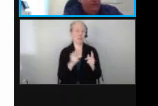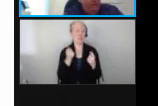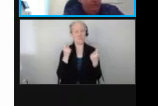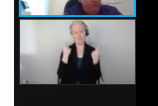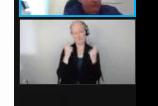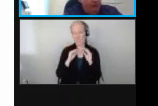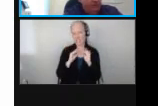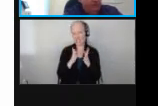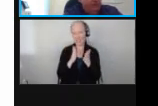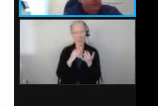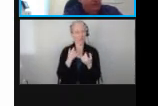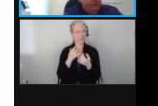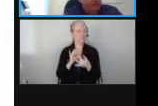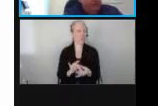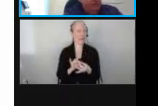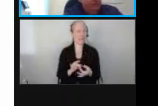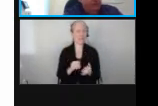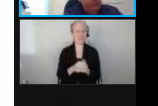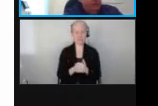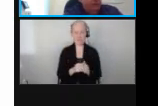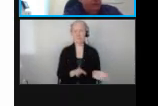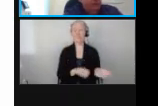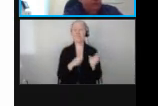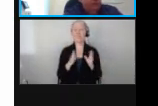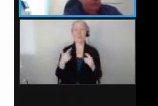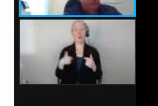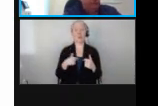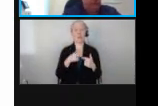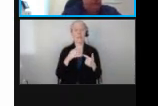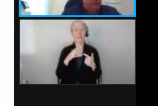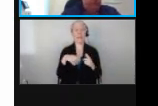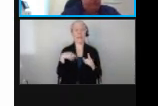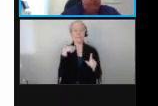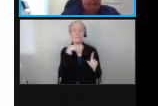we talked to the technical authorities and they sort of commissioned this